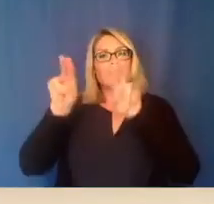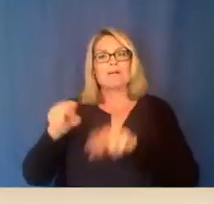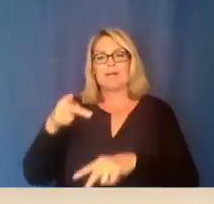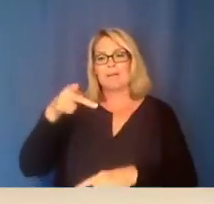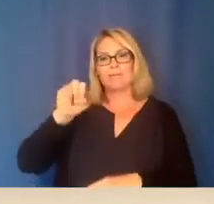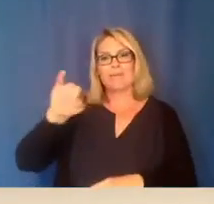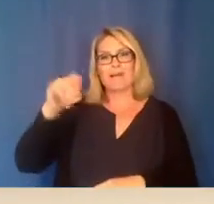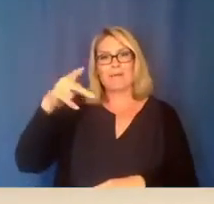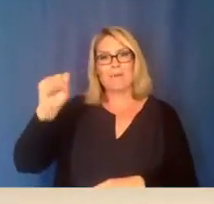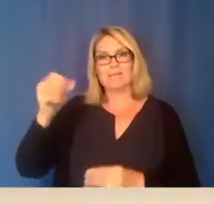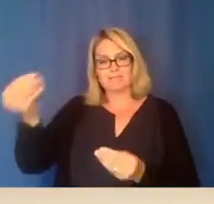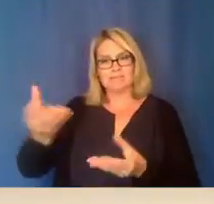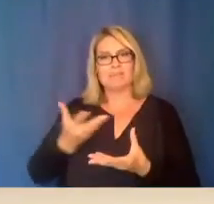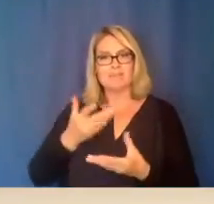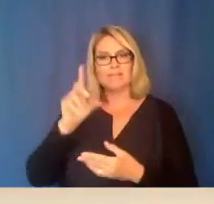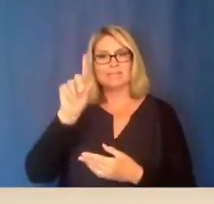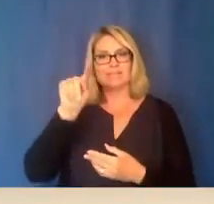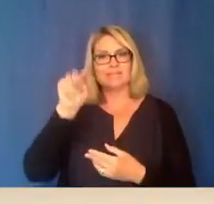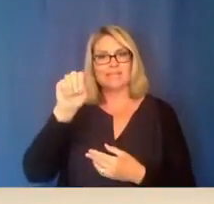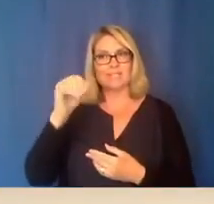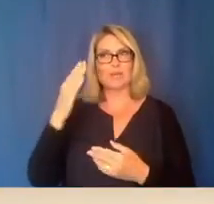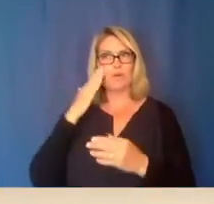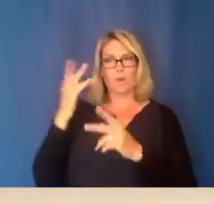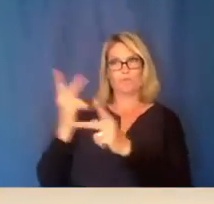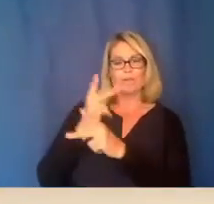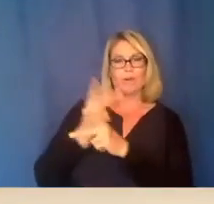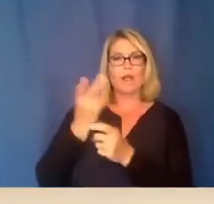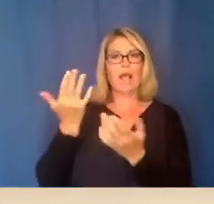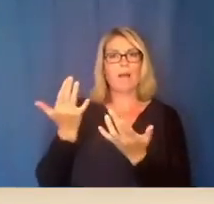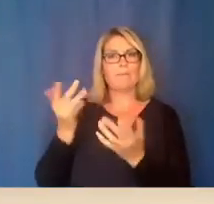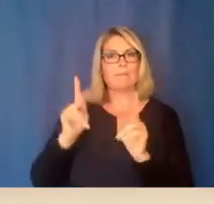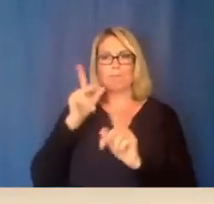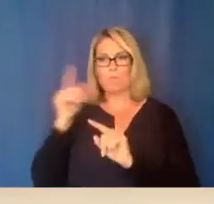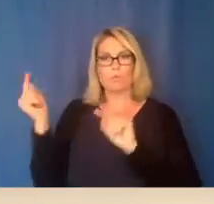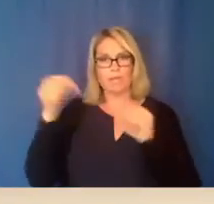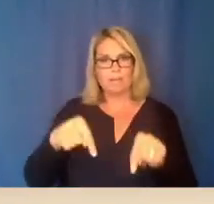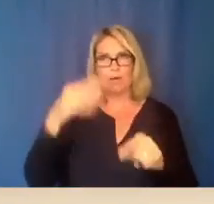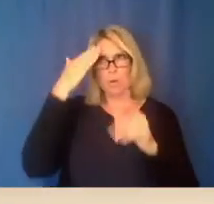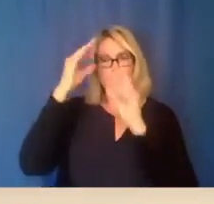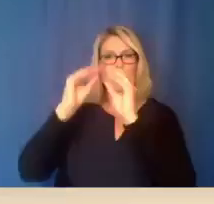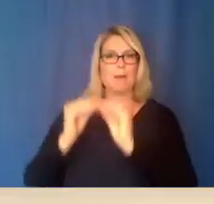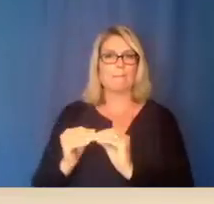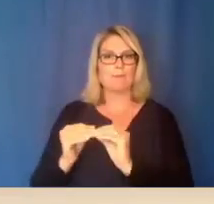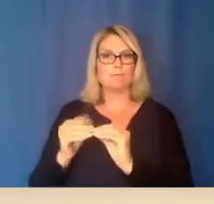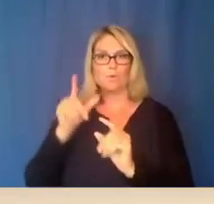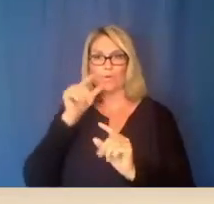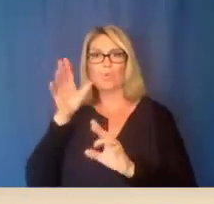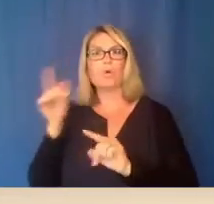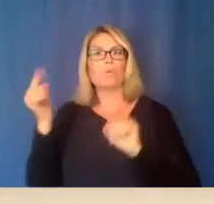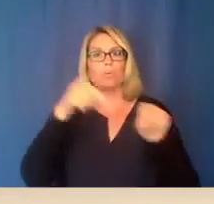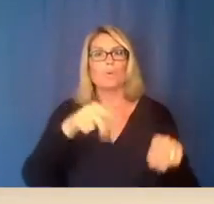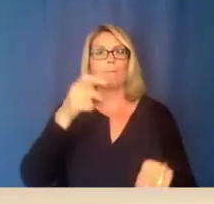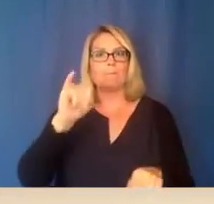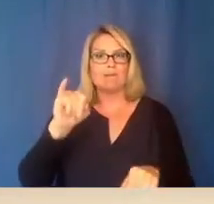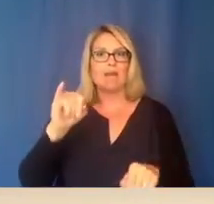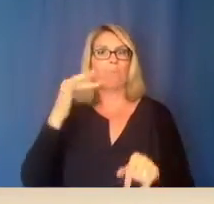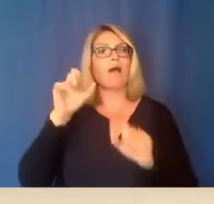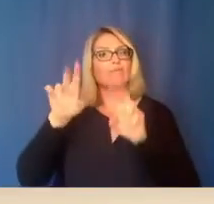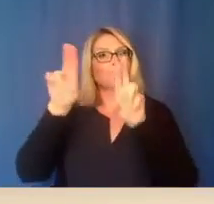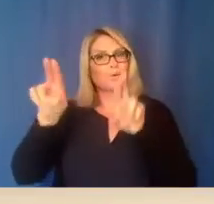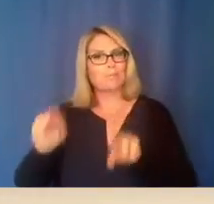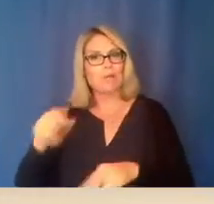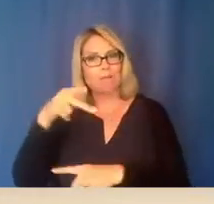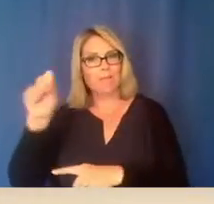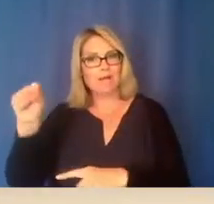of travel, we have a good sense of the numbers that are coming in, on a